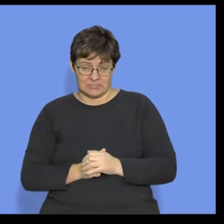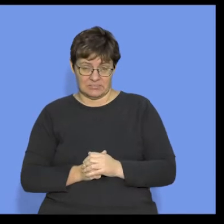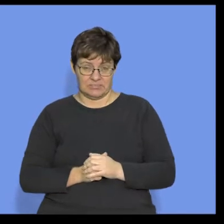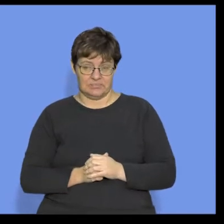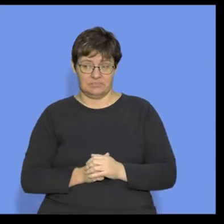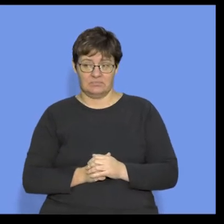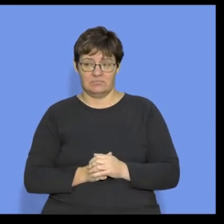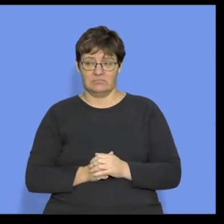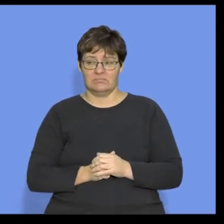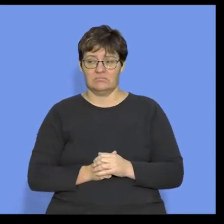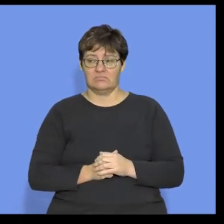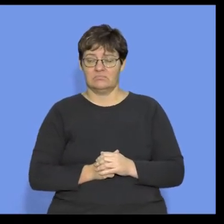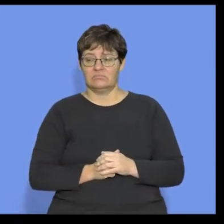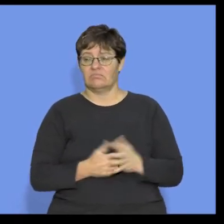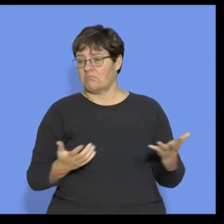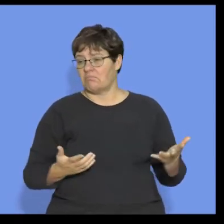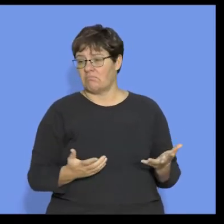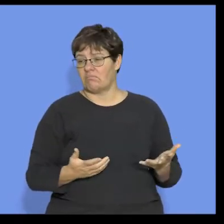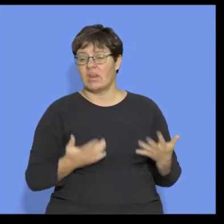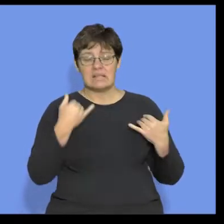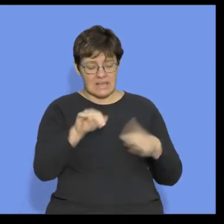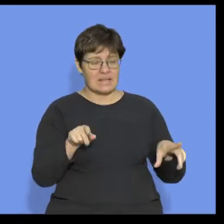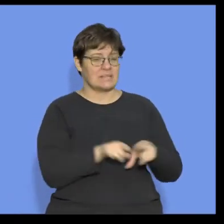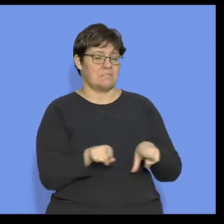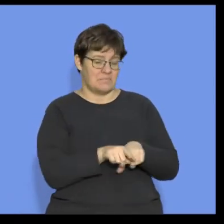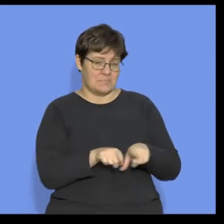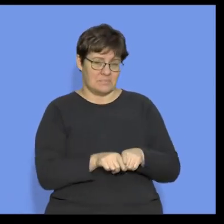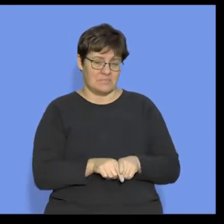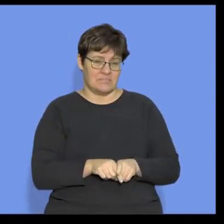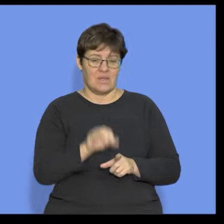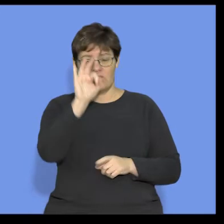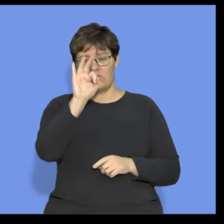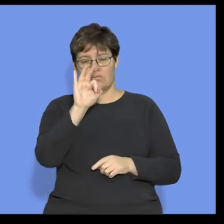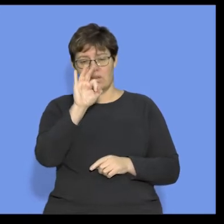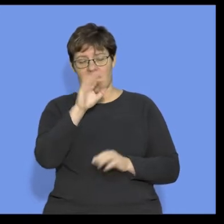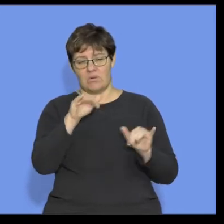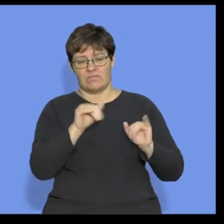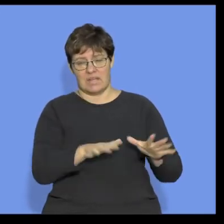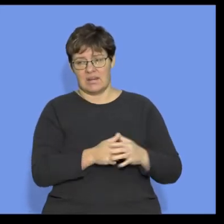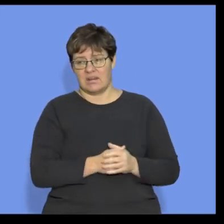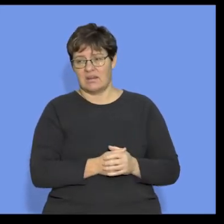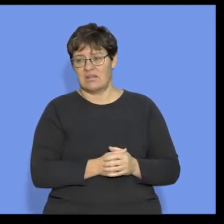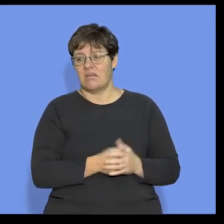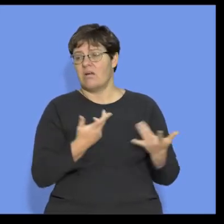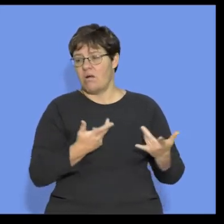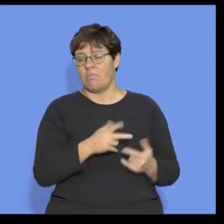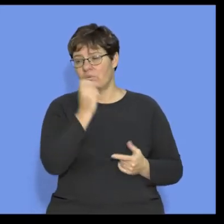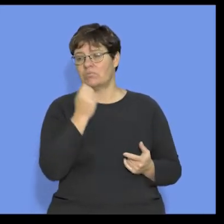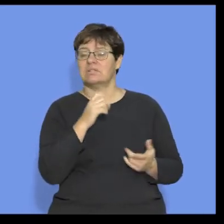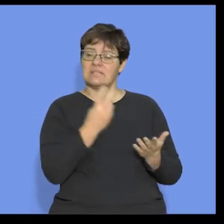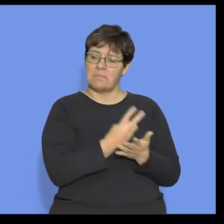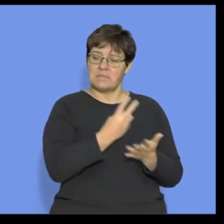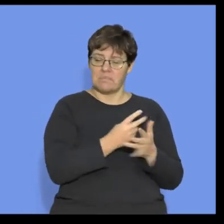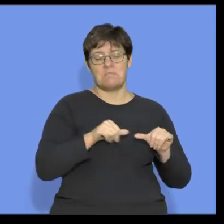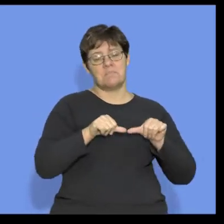of 10. And what about the probability of red? Still the same, which is 3 out of 10, and the probability of